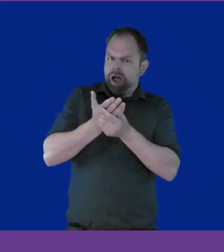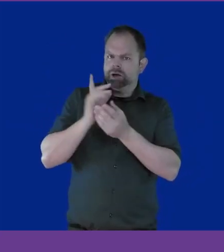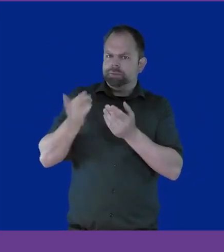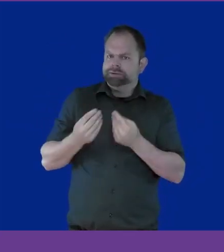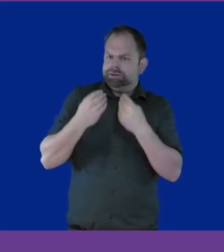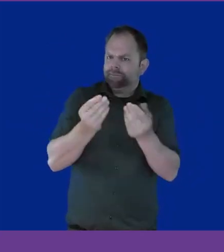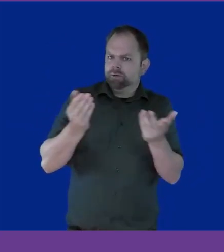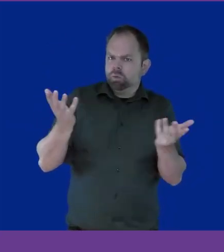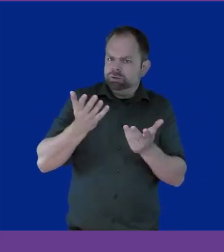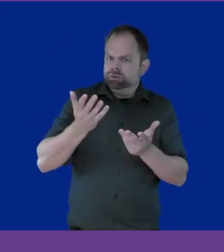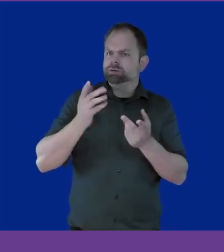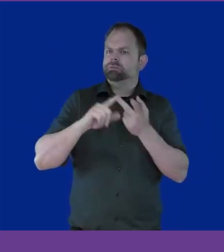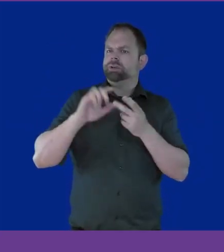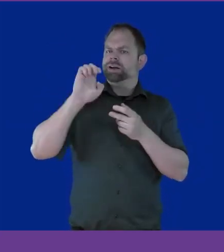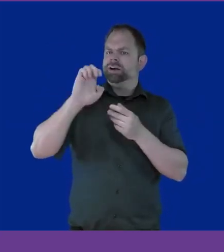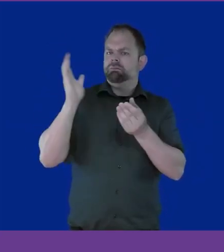I